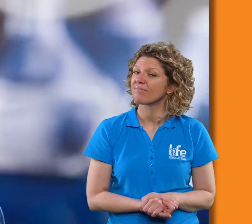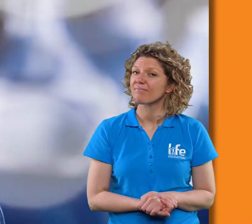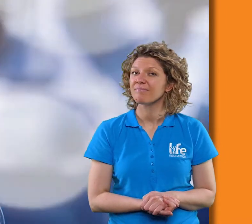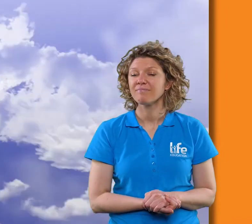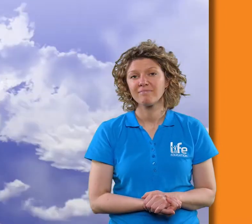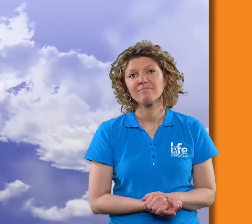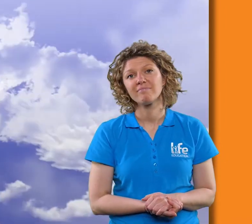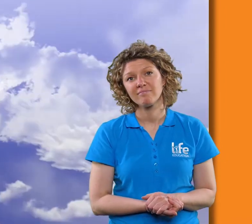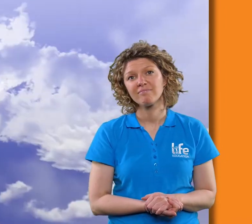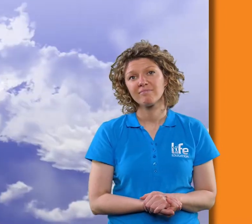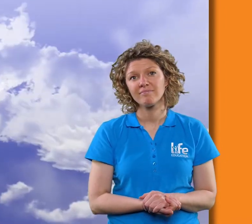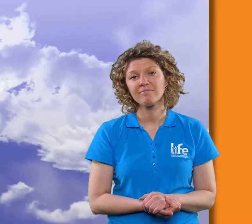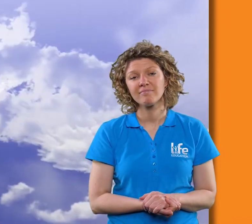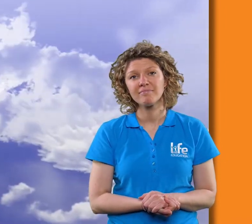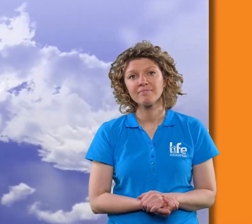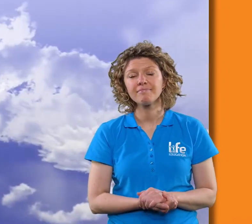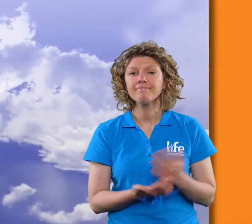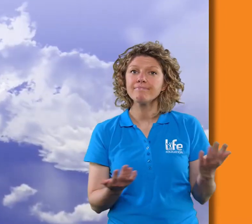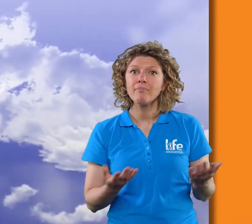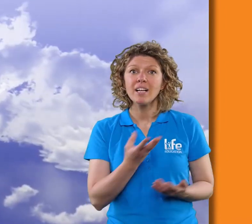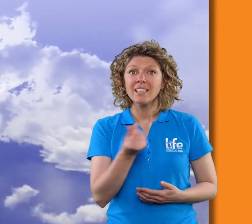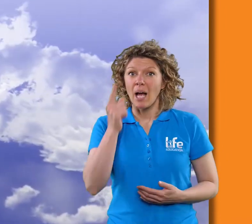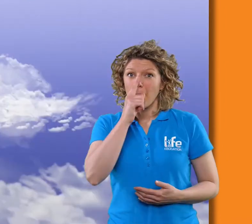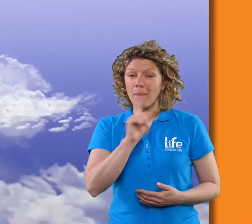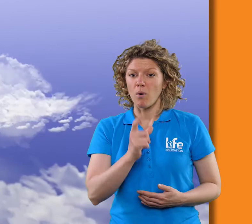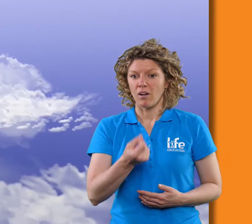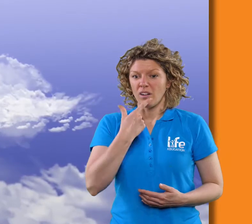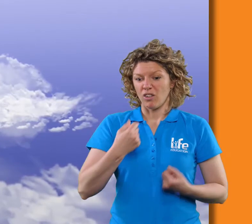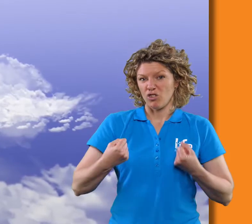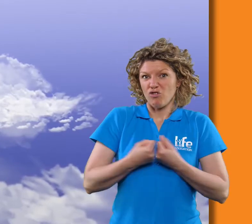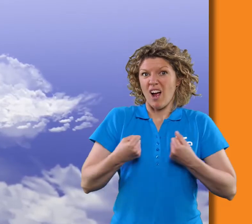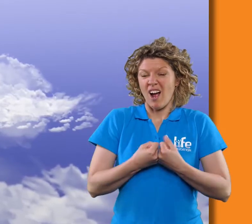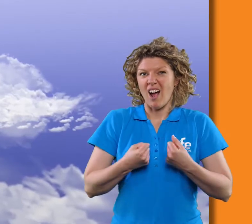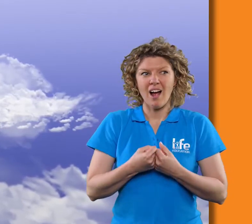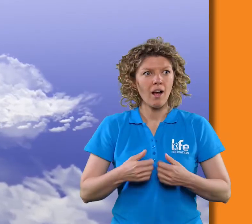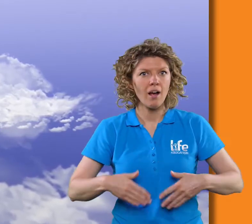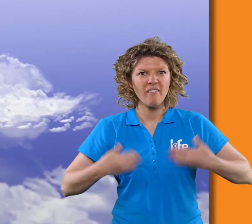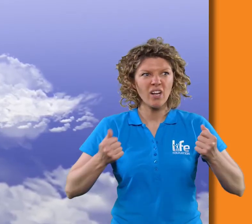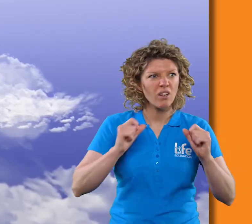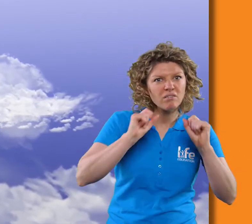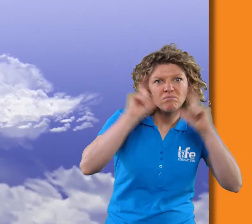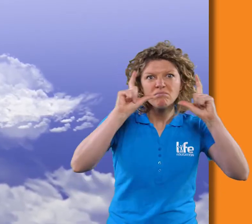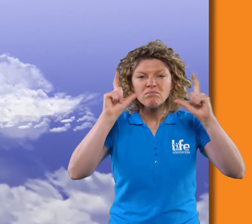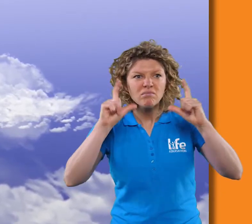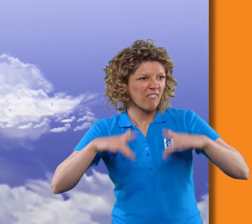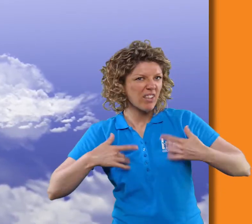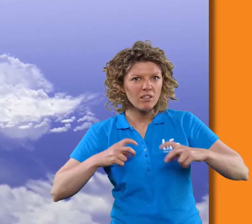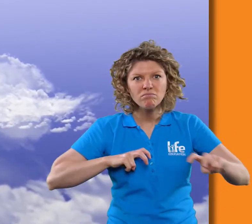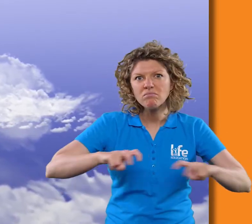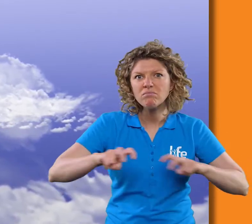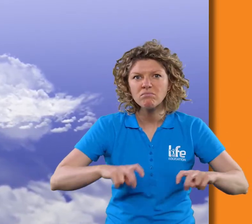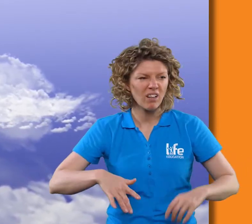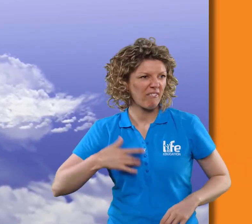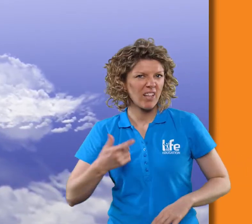coke. People take stimulants because these drugs can make them feel more awake, alert, confident, or